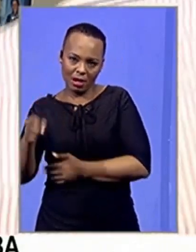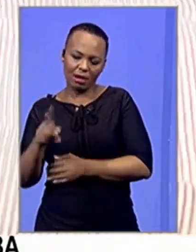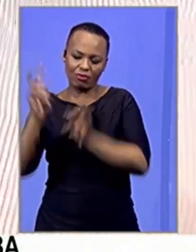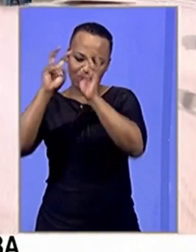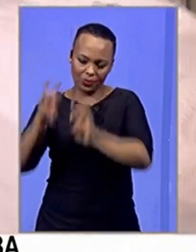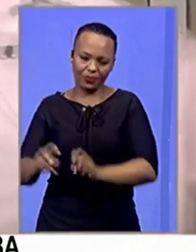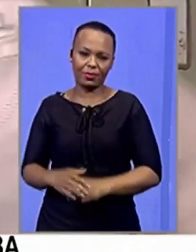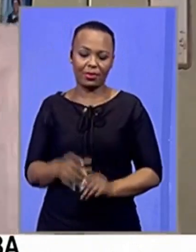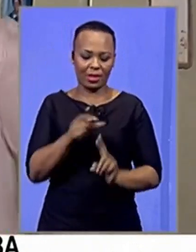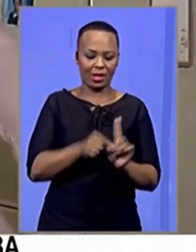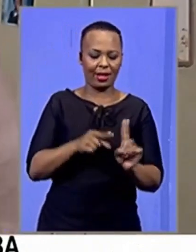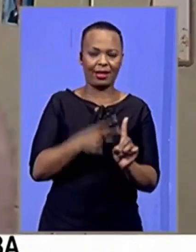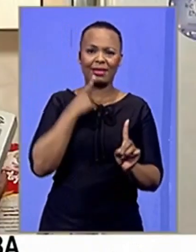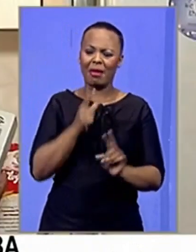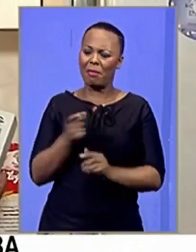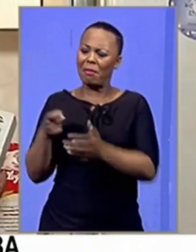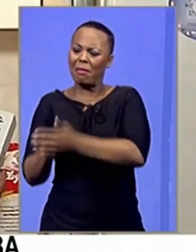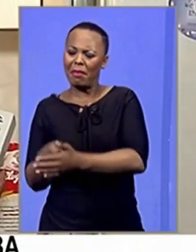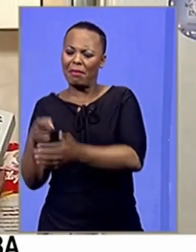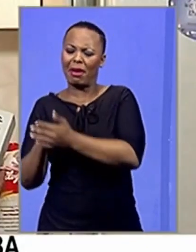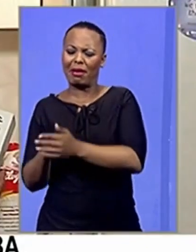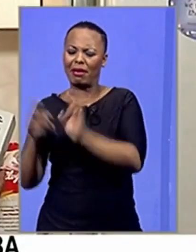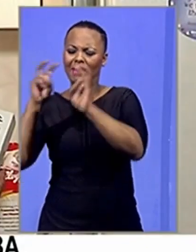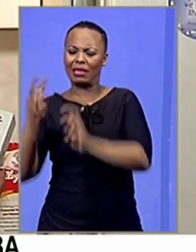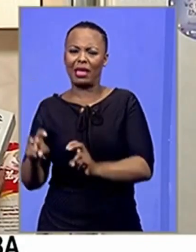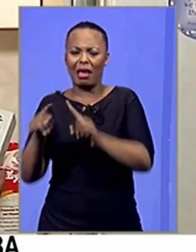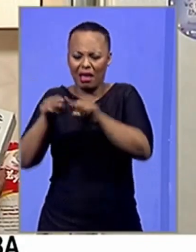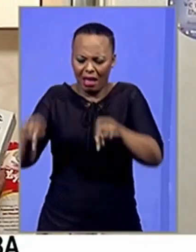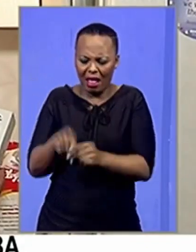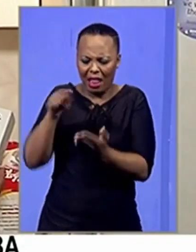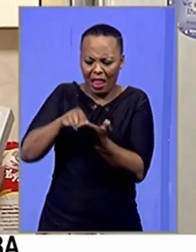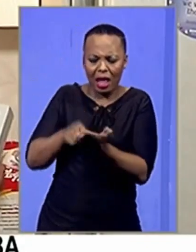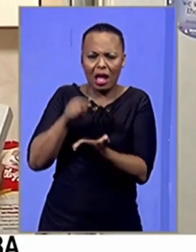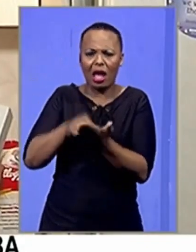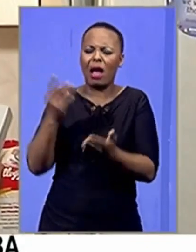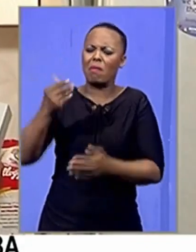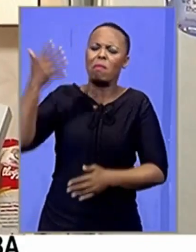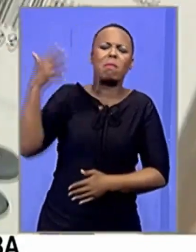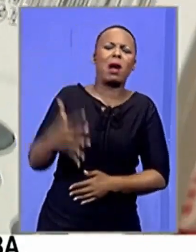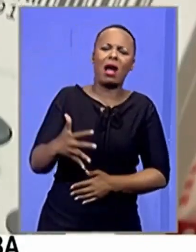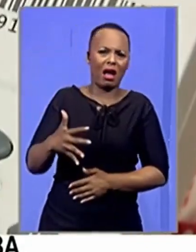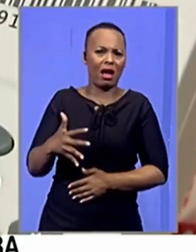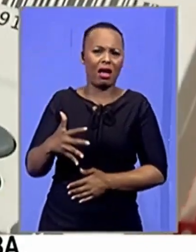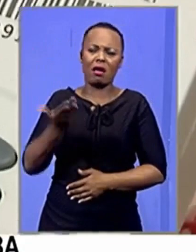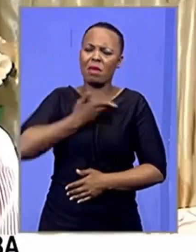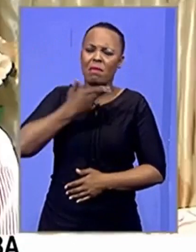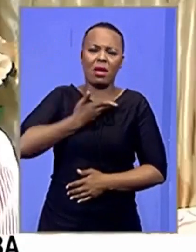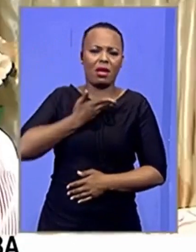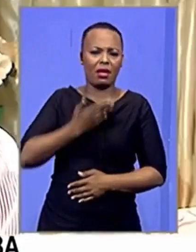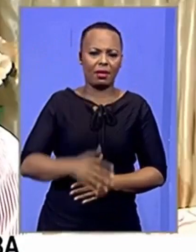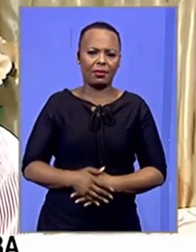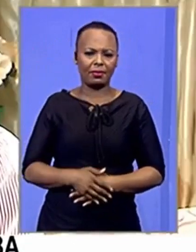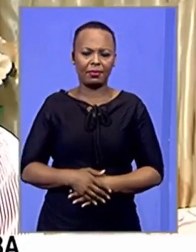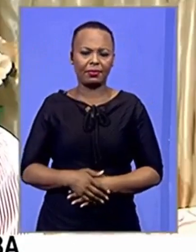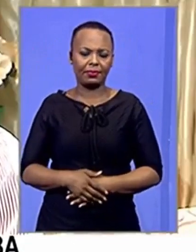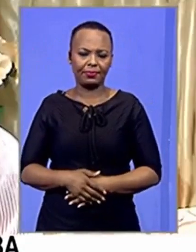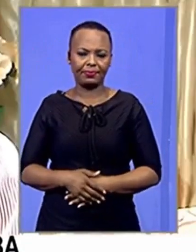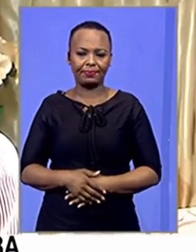Maluleke ba re go reka motlakase ka tiriso ya mabokoso ano go ja madi a le mantsi thata. Lishiana